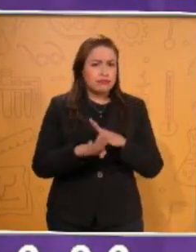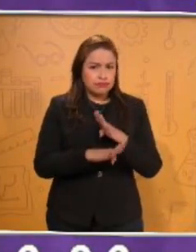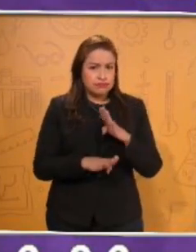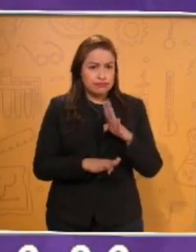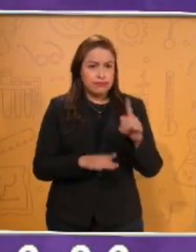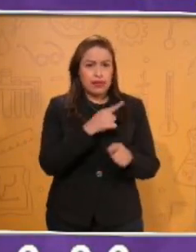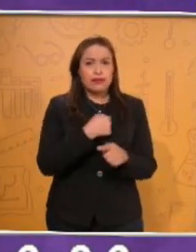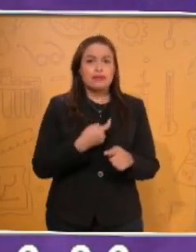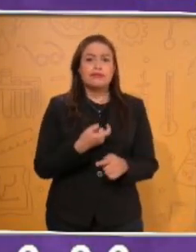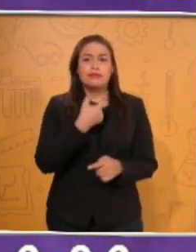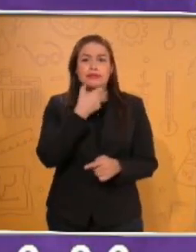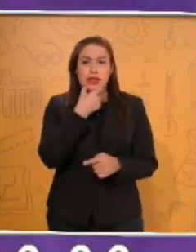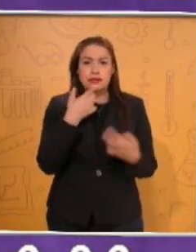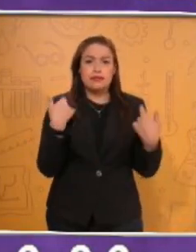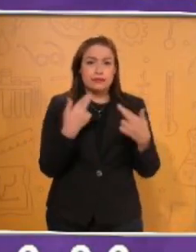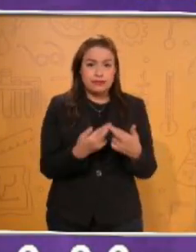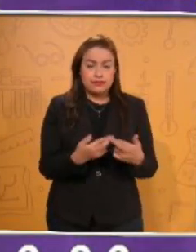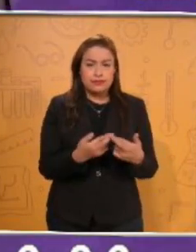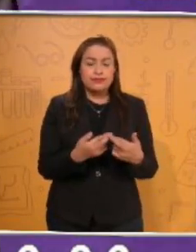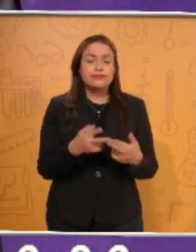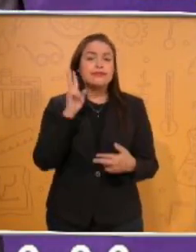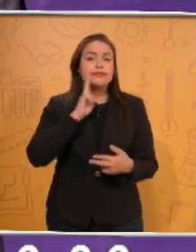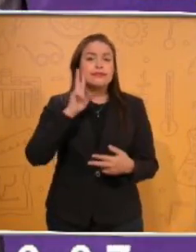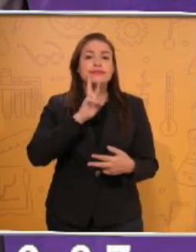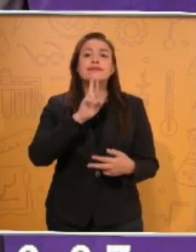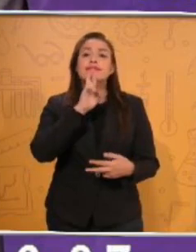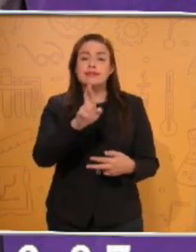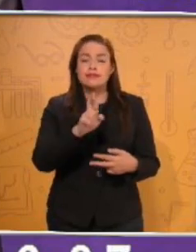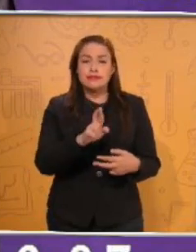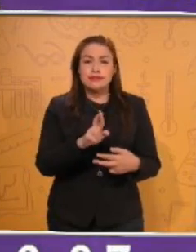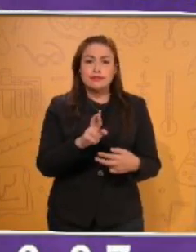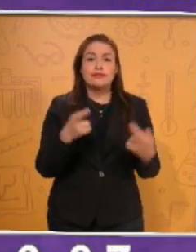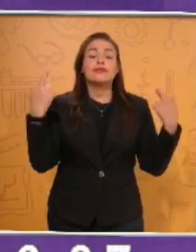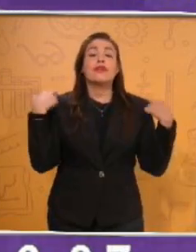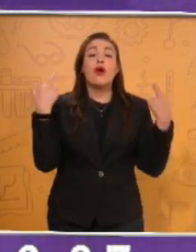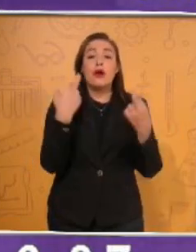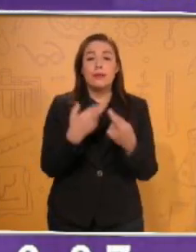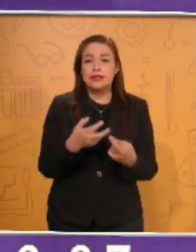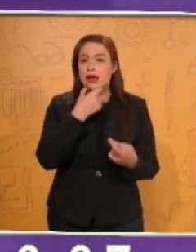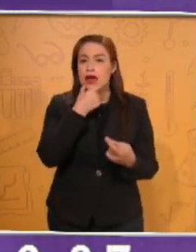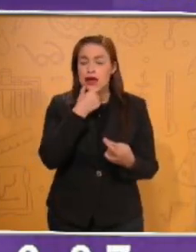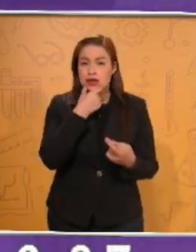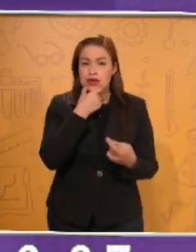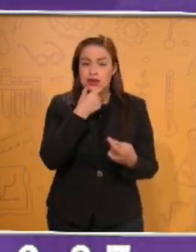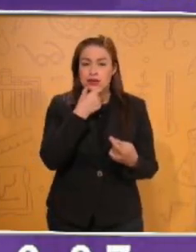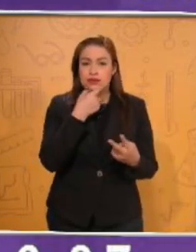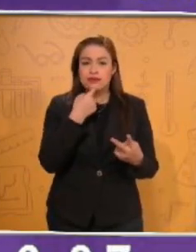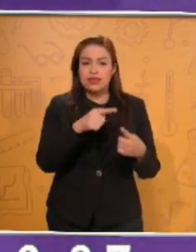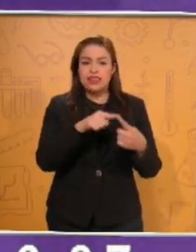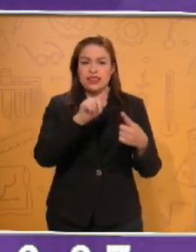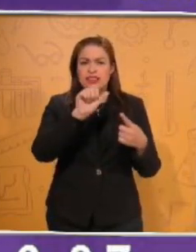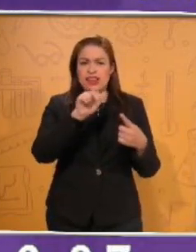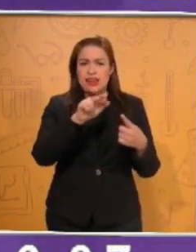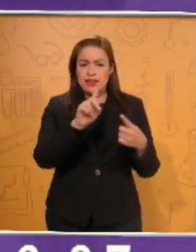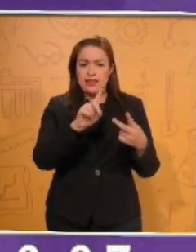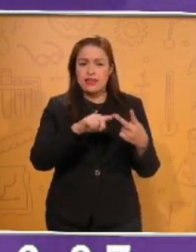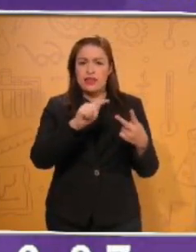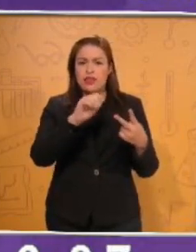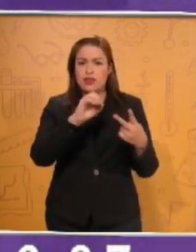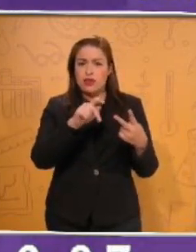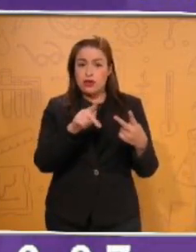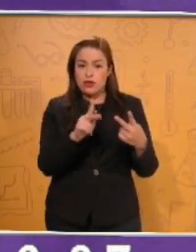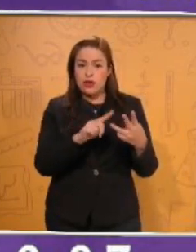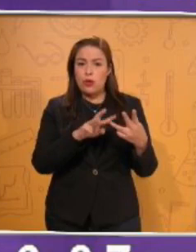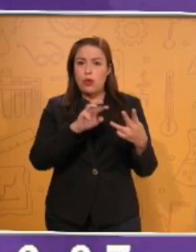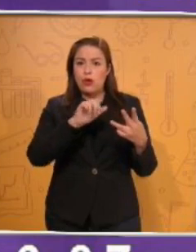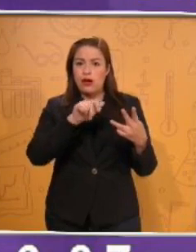teachers, let's respond. Teachers of English, sang, told, walk, or